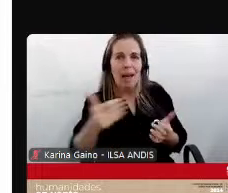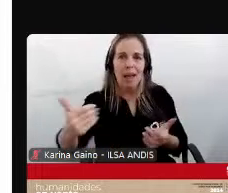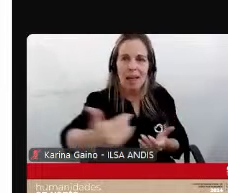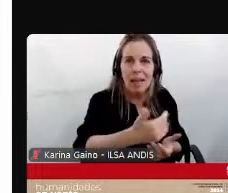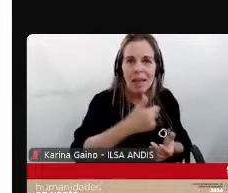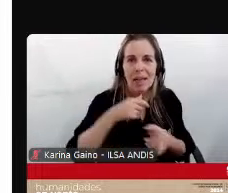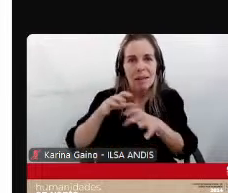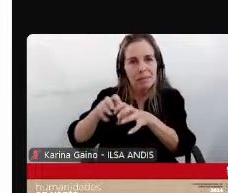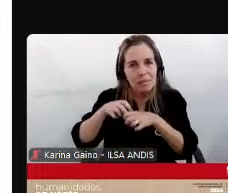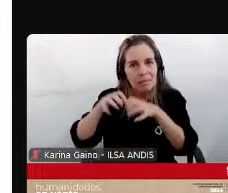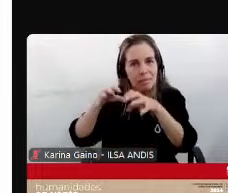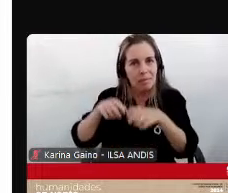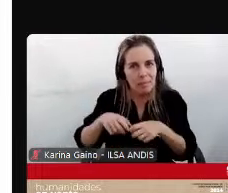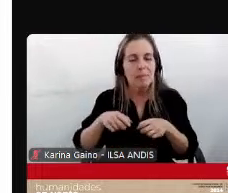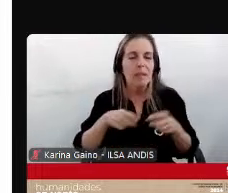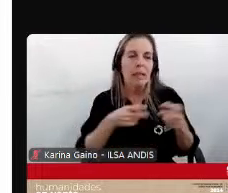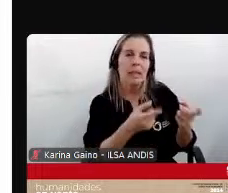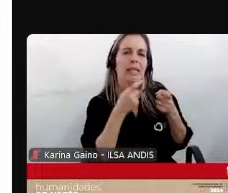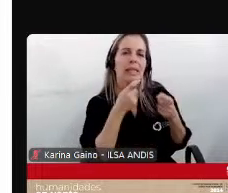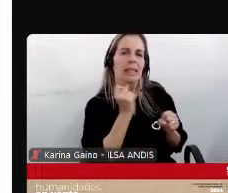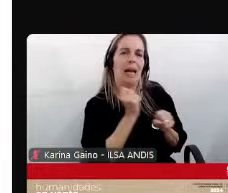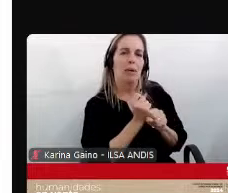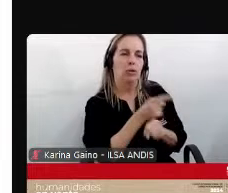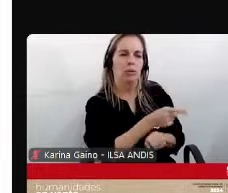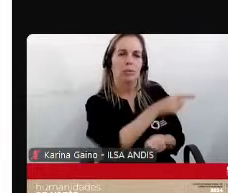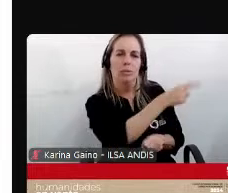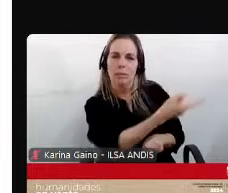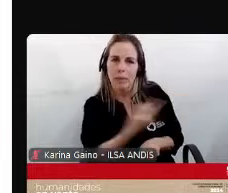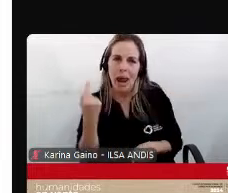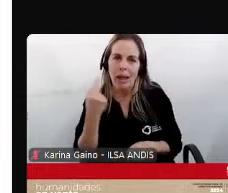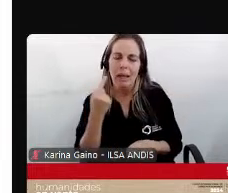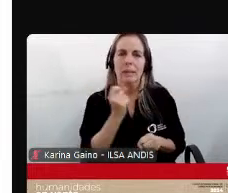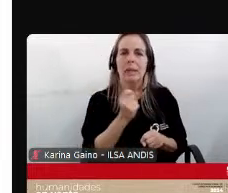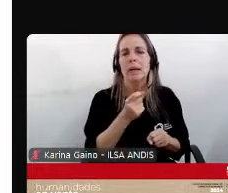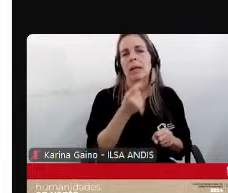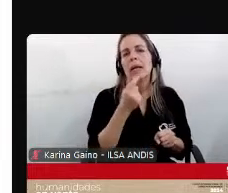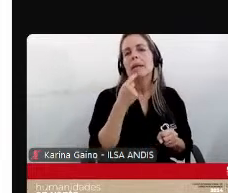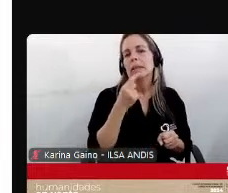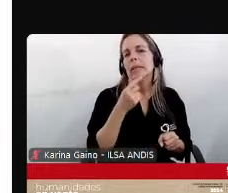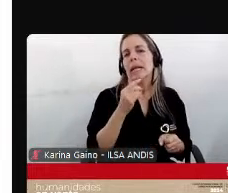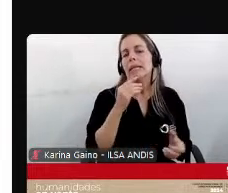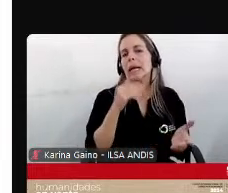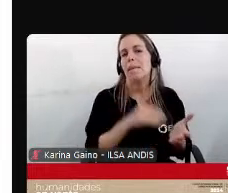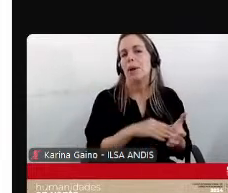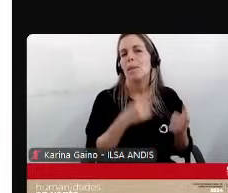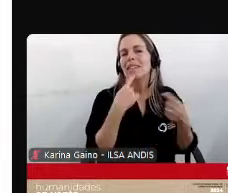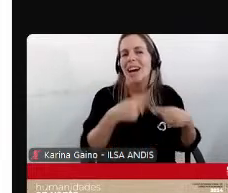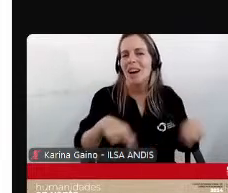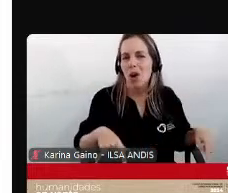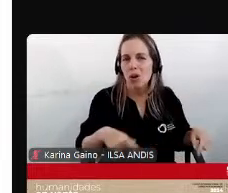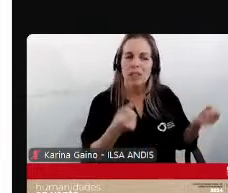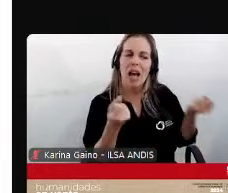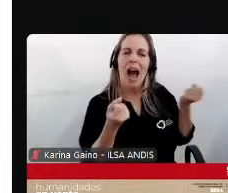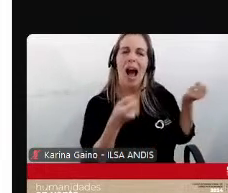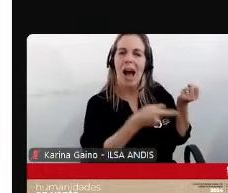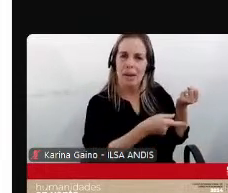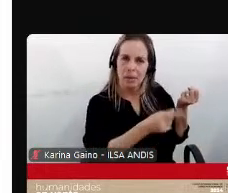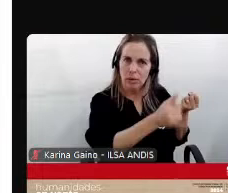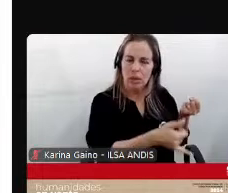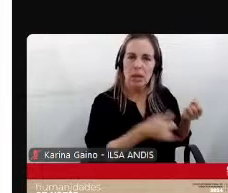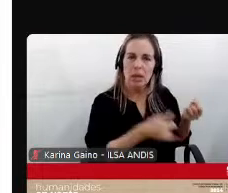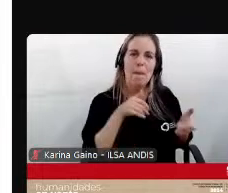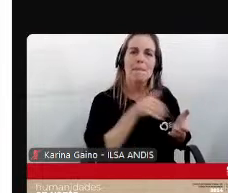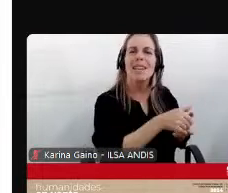them in buses, and they would transport them to a sugarcane plantation, which is much more dangerous and